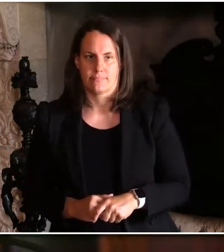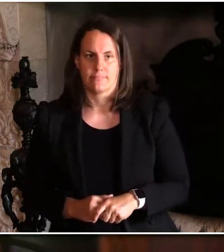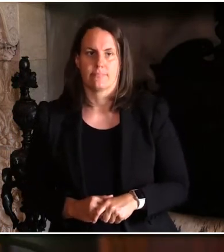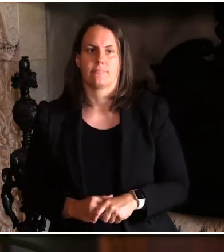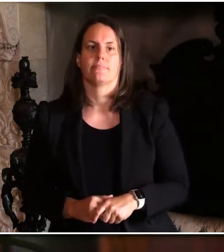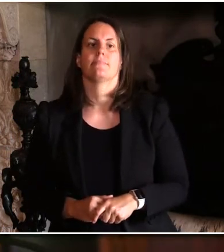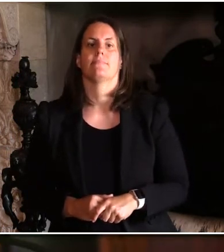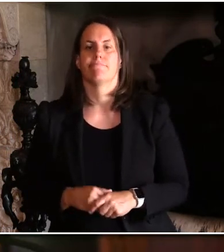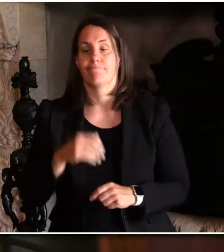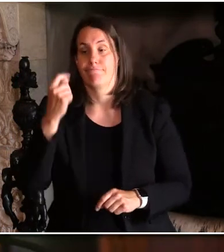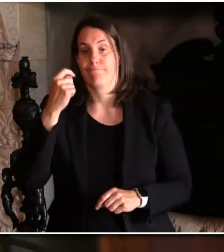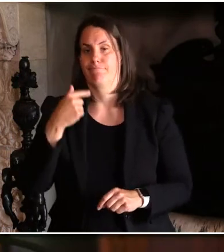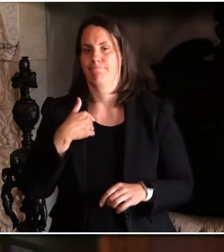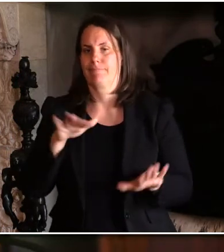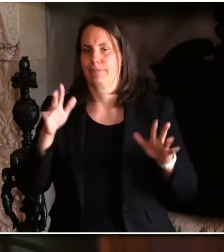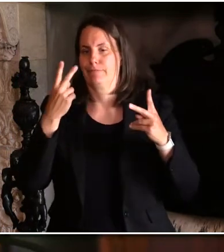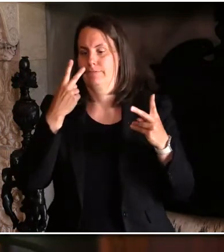the state